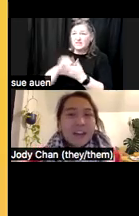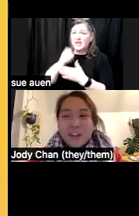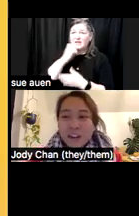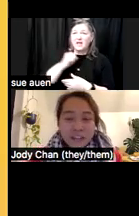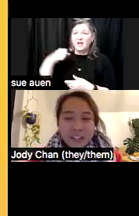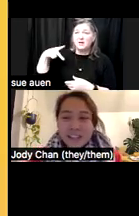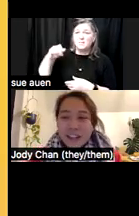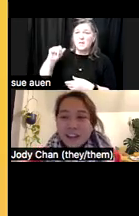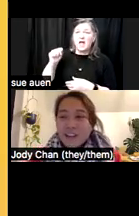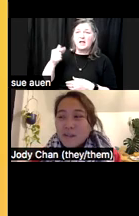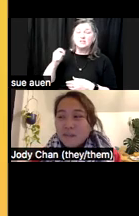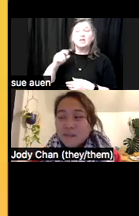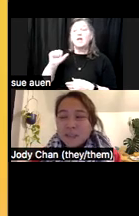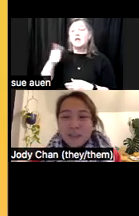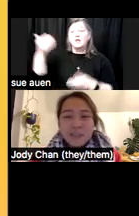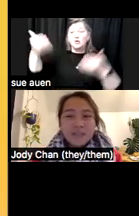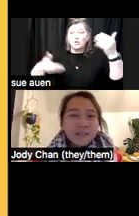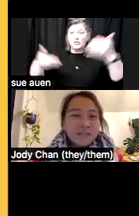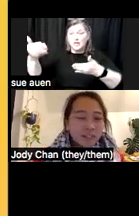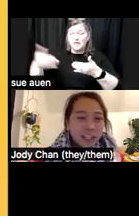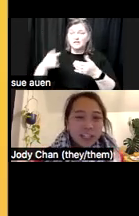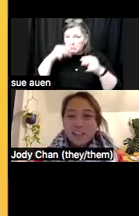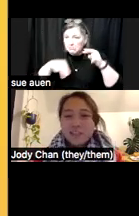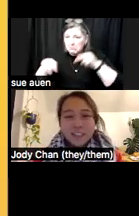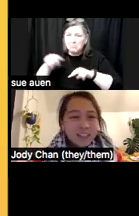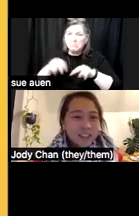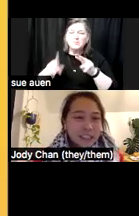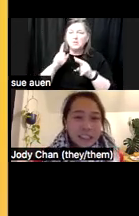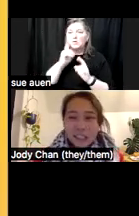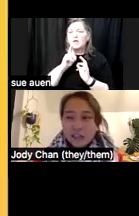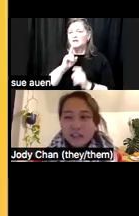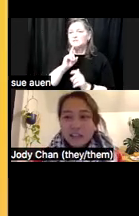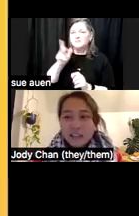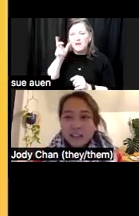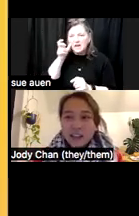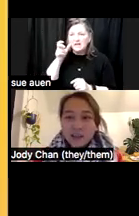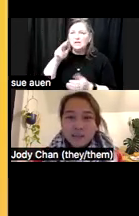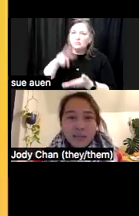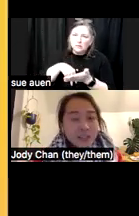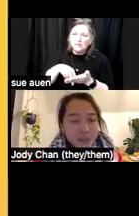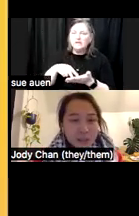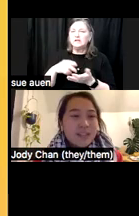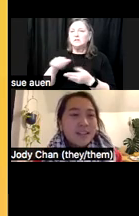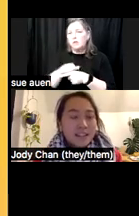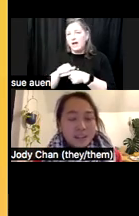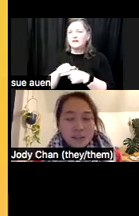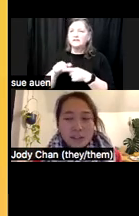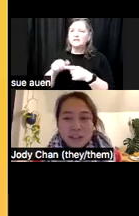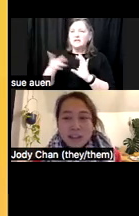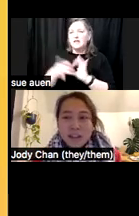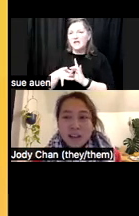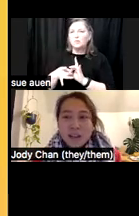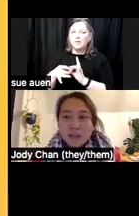yeah, and other offerings that you can read, watch, listen to, practice with, and connect